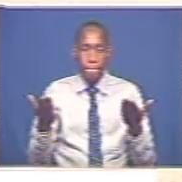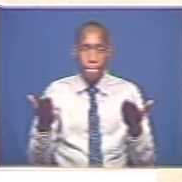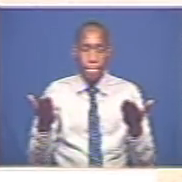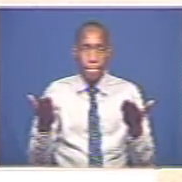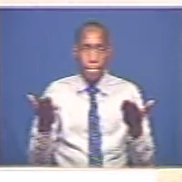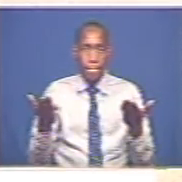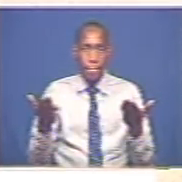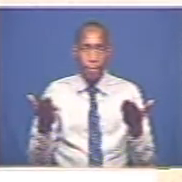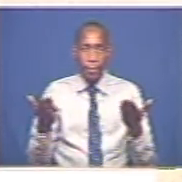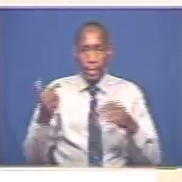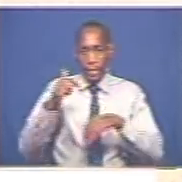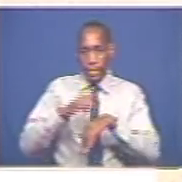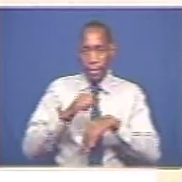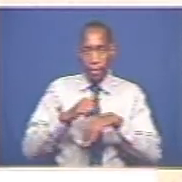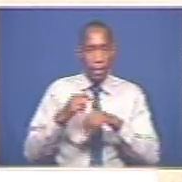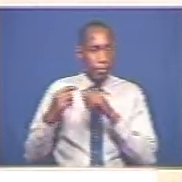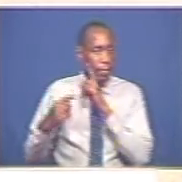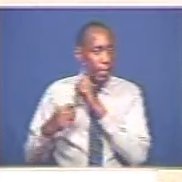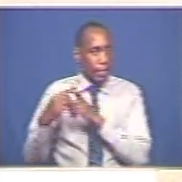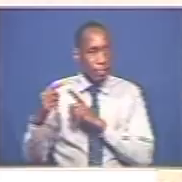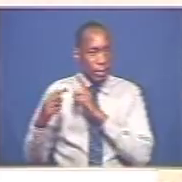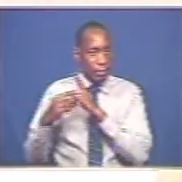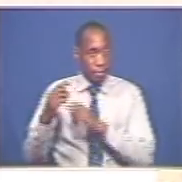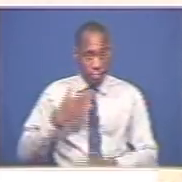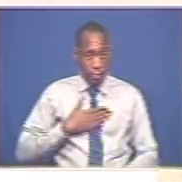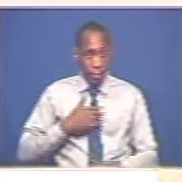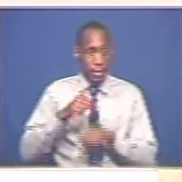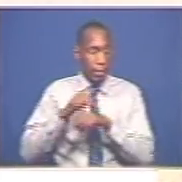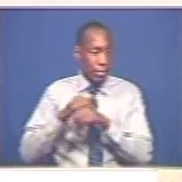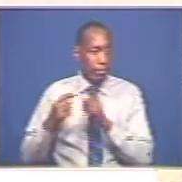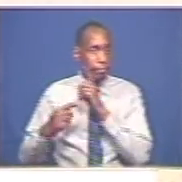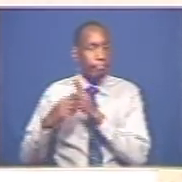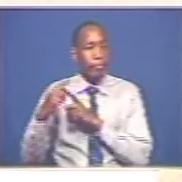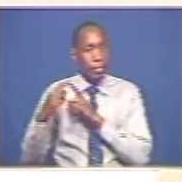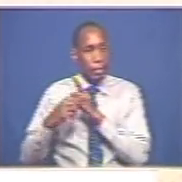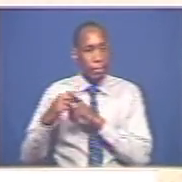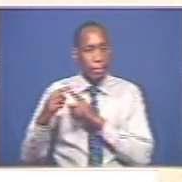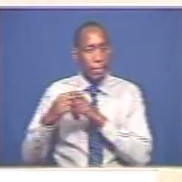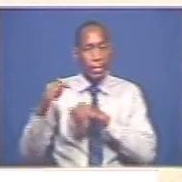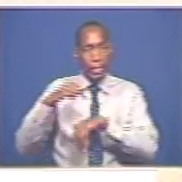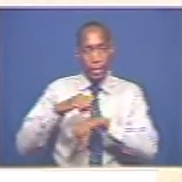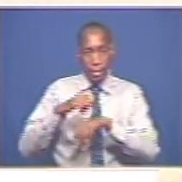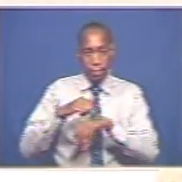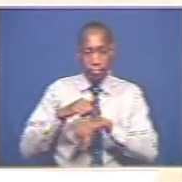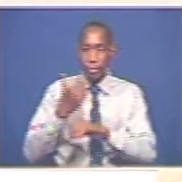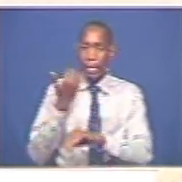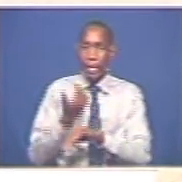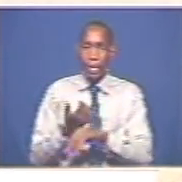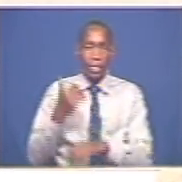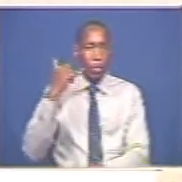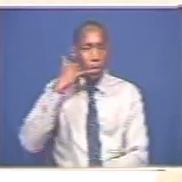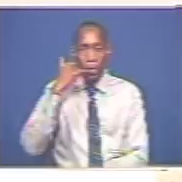when you're going through, this is for me, when I am in that period, it's really hard to call